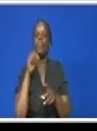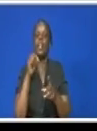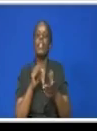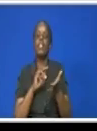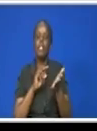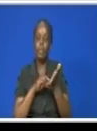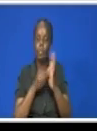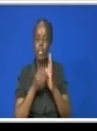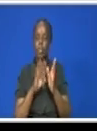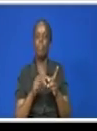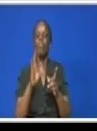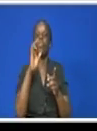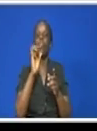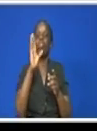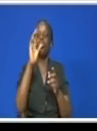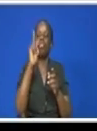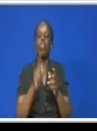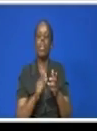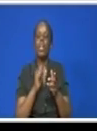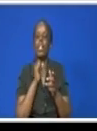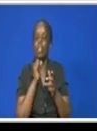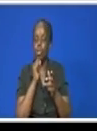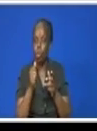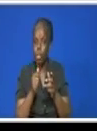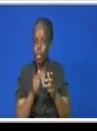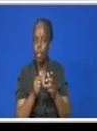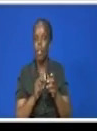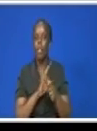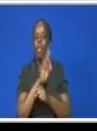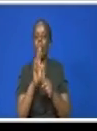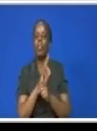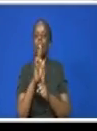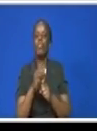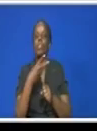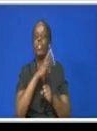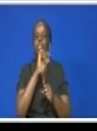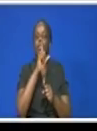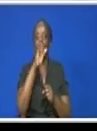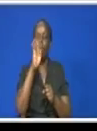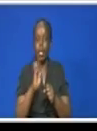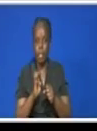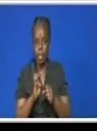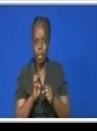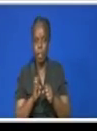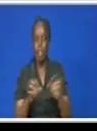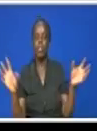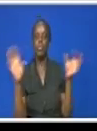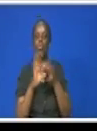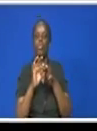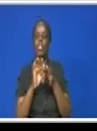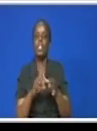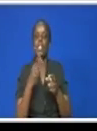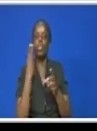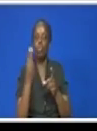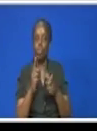rock correct and the term mineral correct, and you have used the term while or whereas to join those